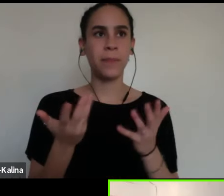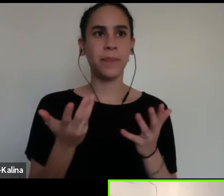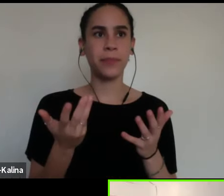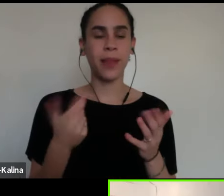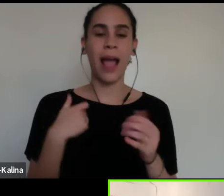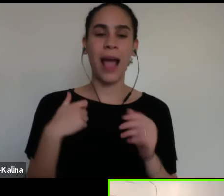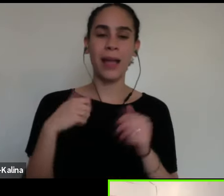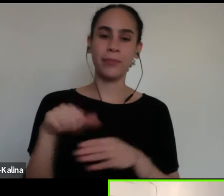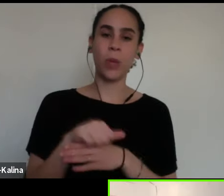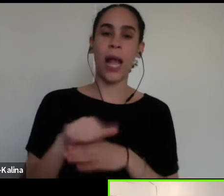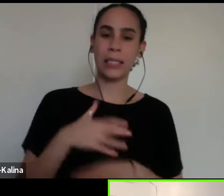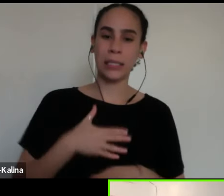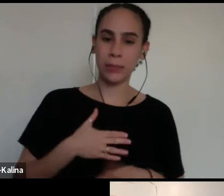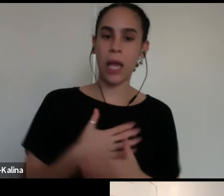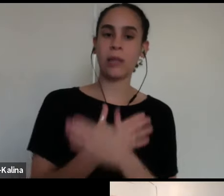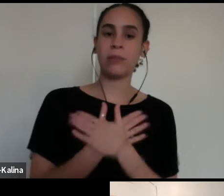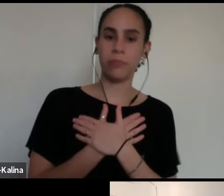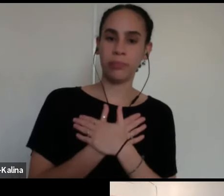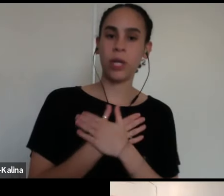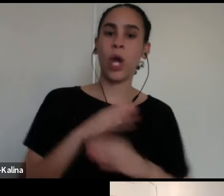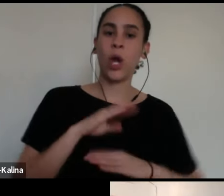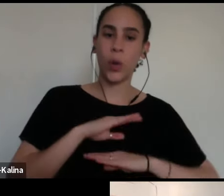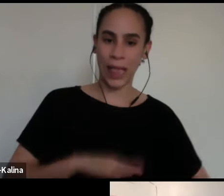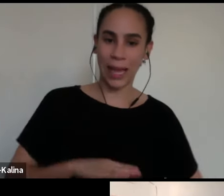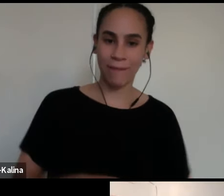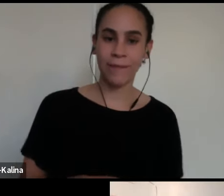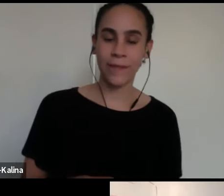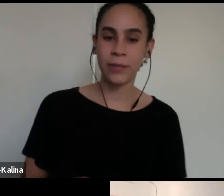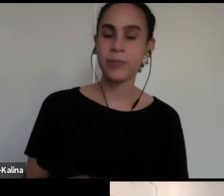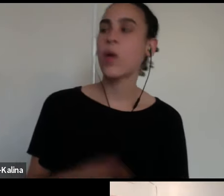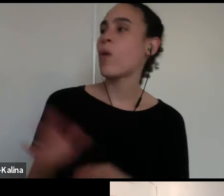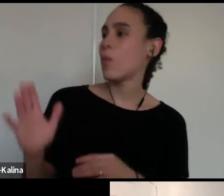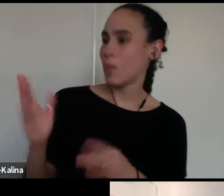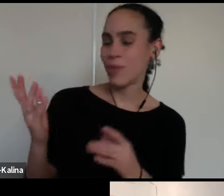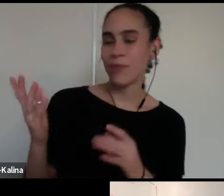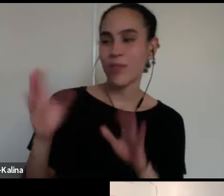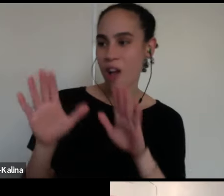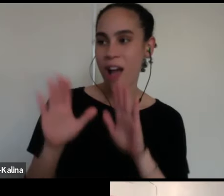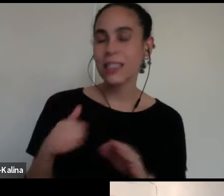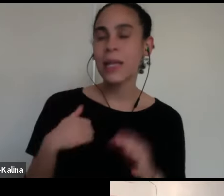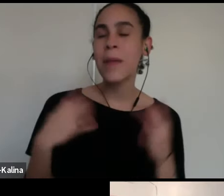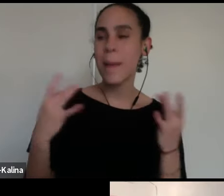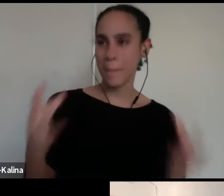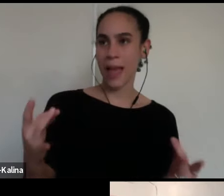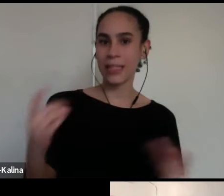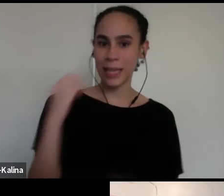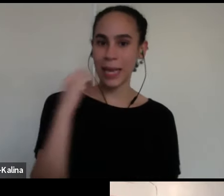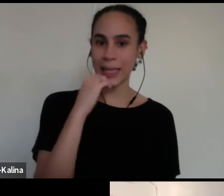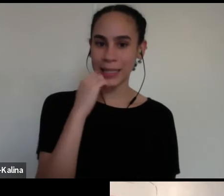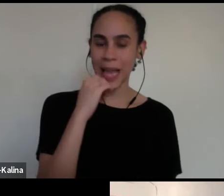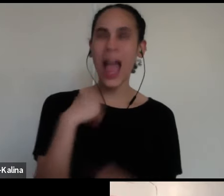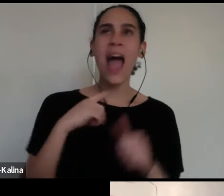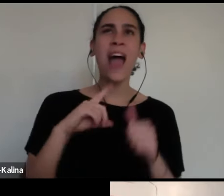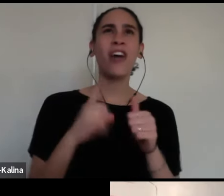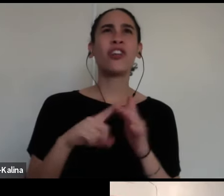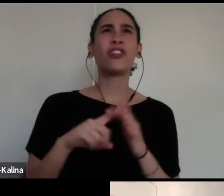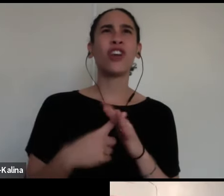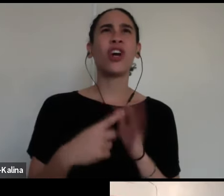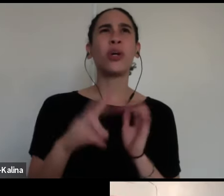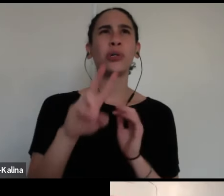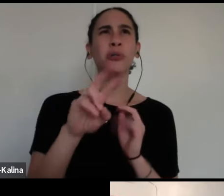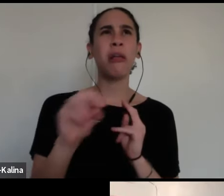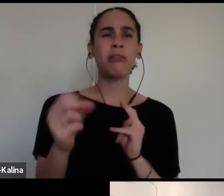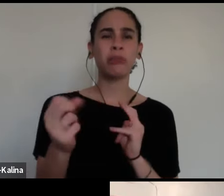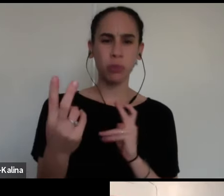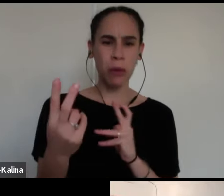practice my relief. Awesome. I meditate daily too. And when I first started, it was 2012, I think, is